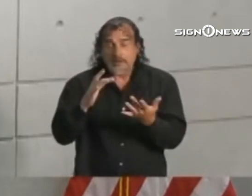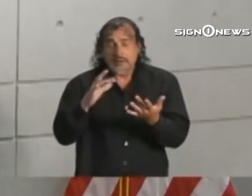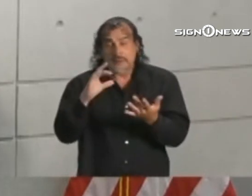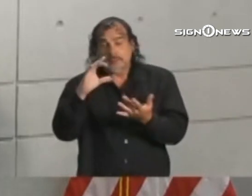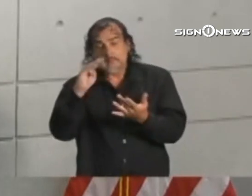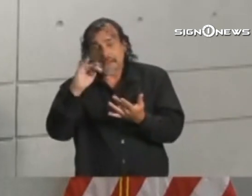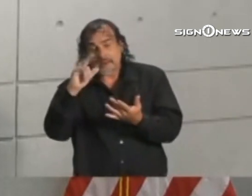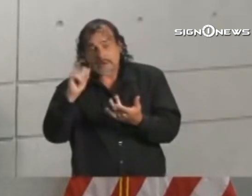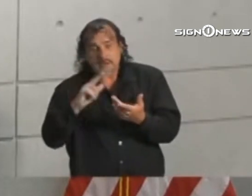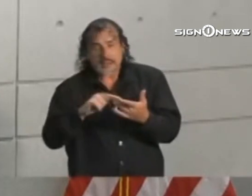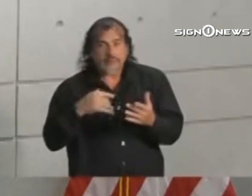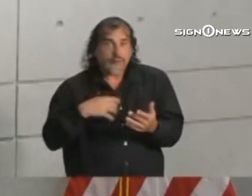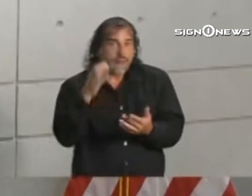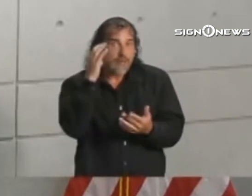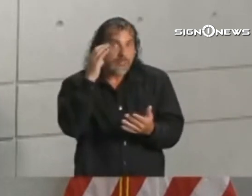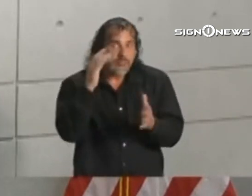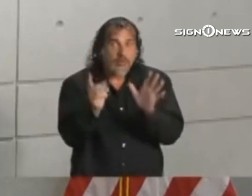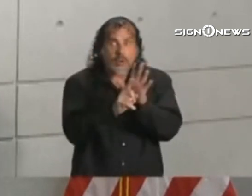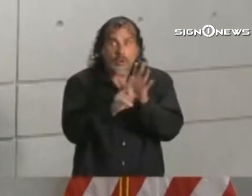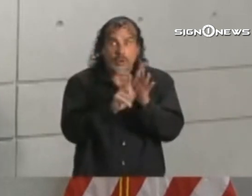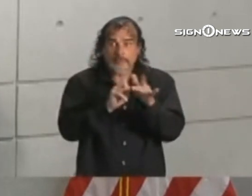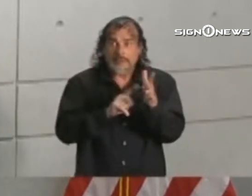through your cellular phone alerts that you get.